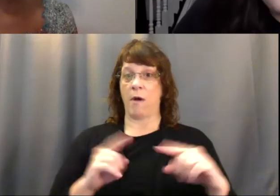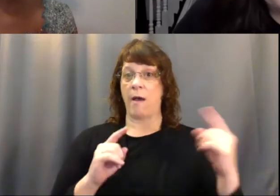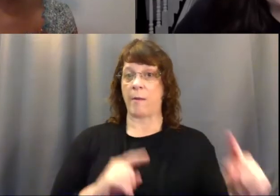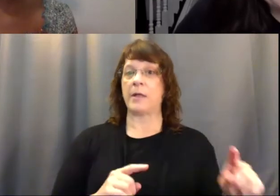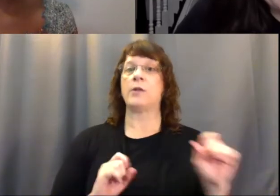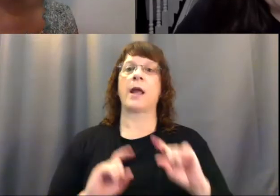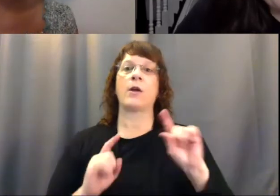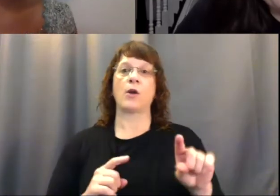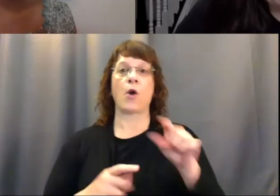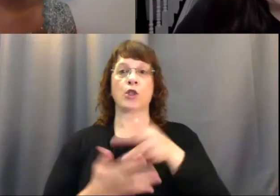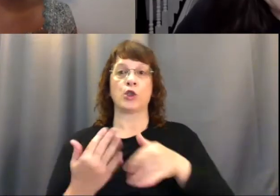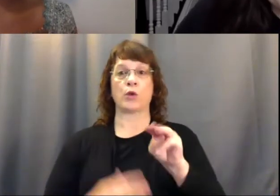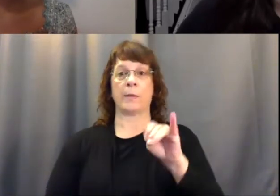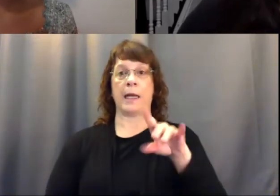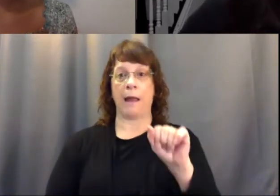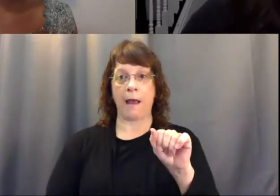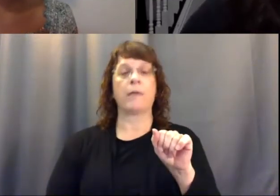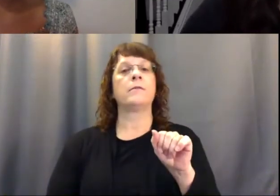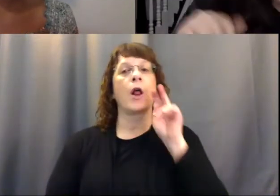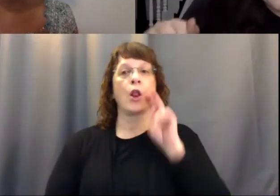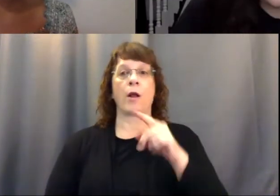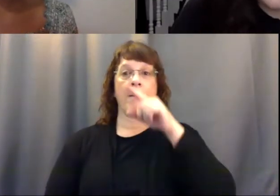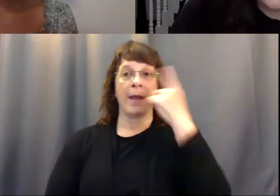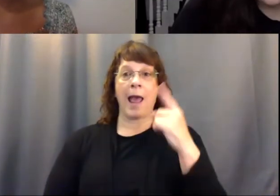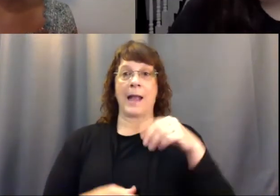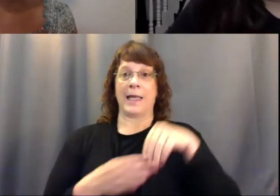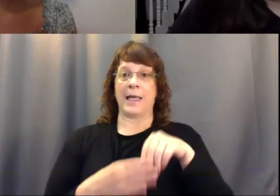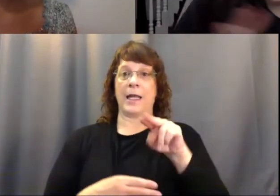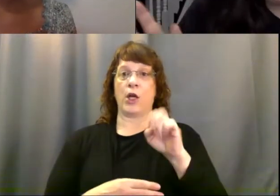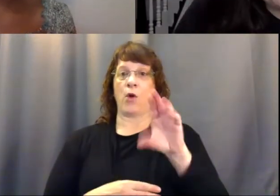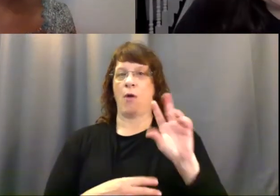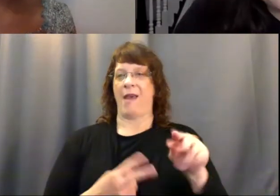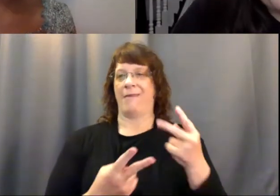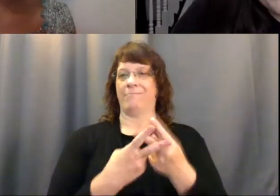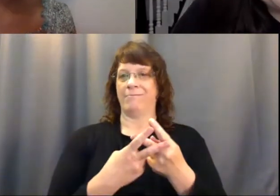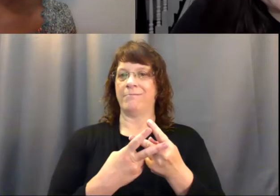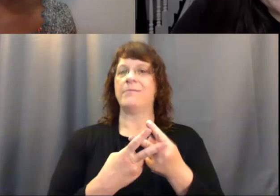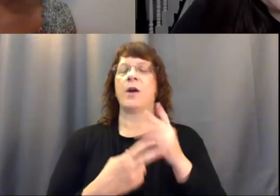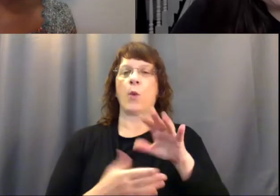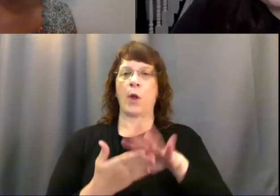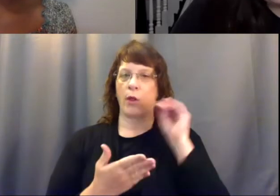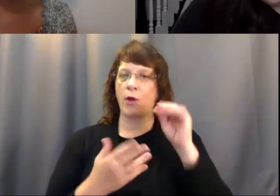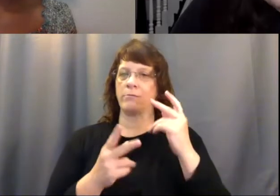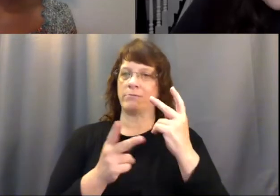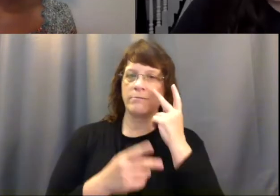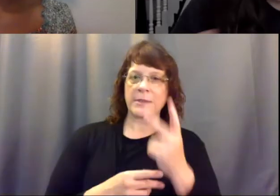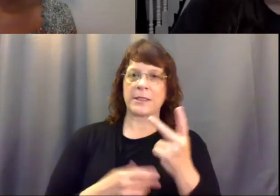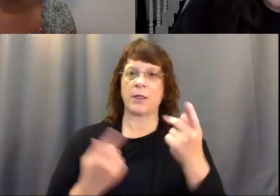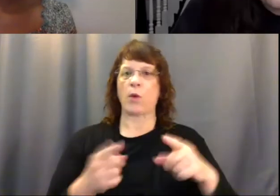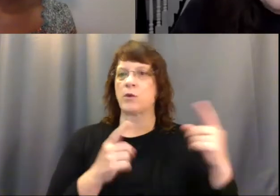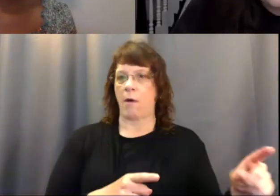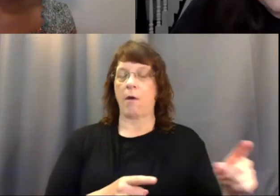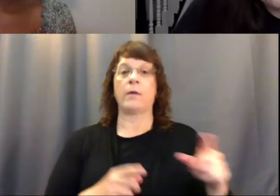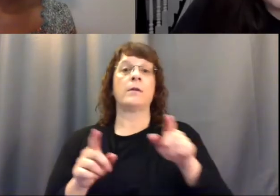media and check out Black in Neuro. If you do that hashtag, you'll learn all about what's going on. And there's a